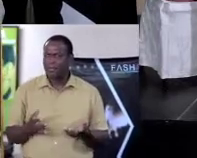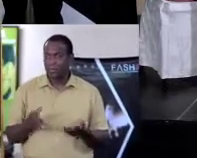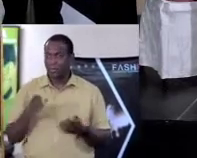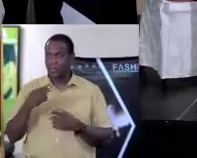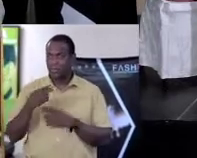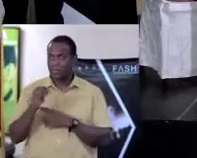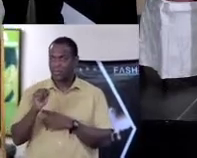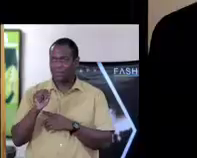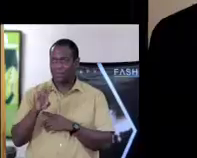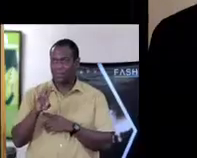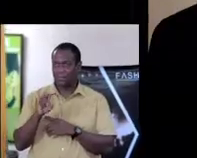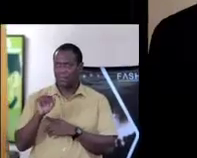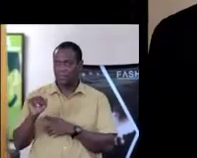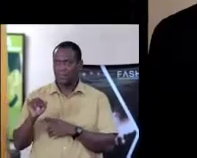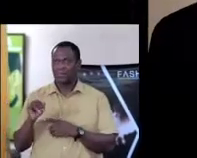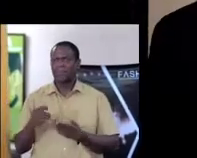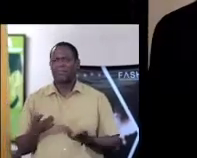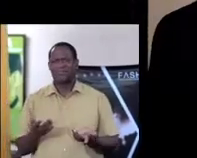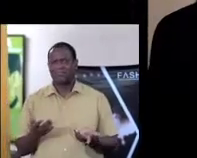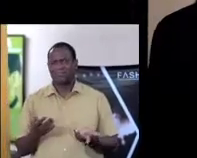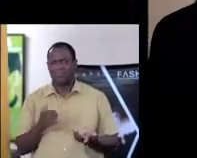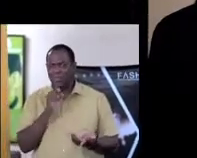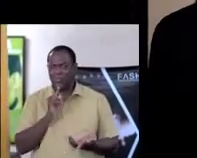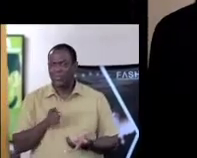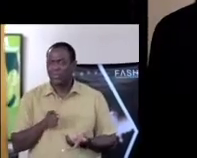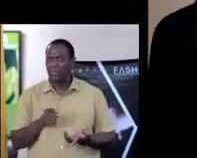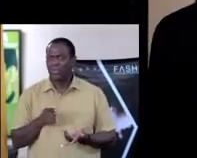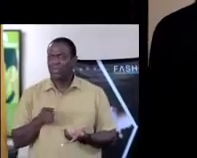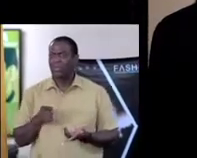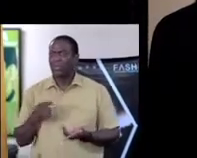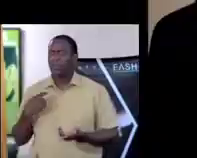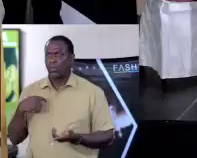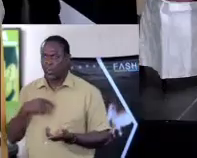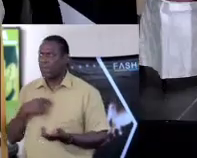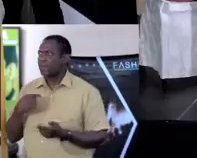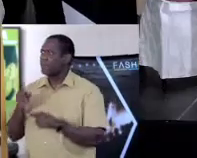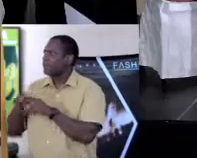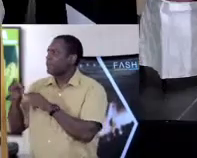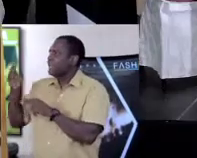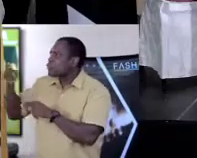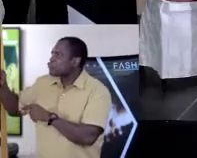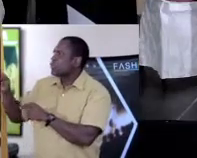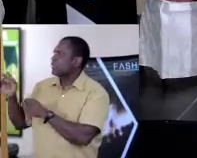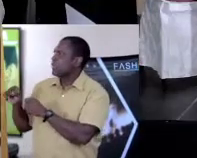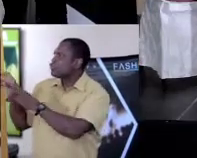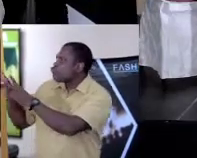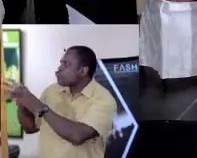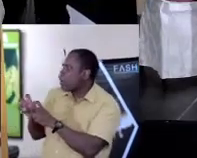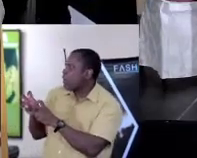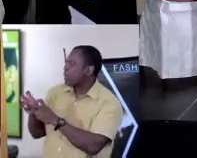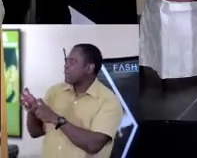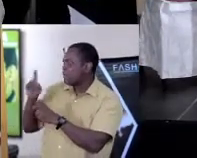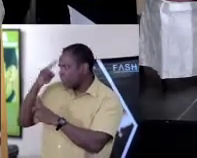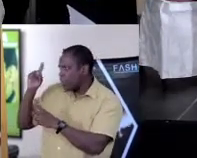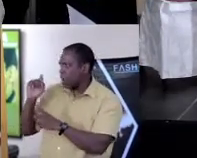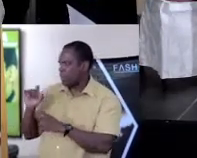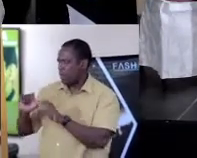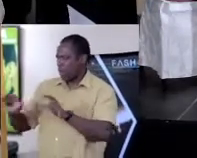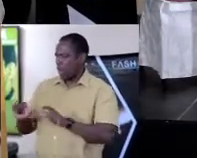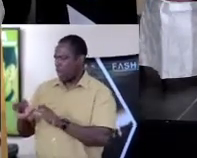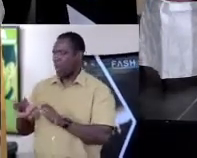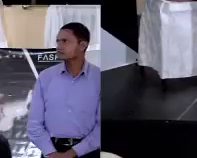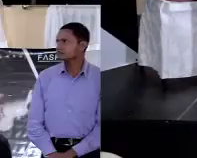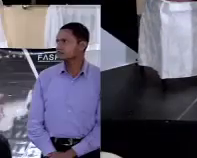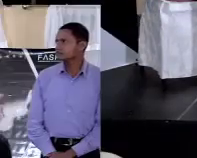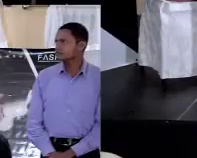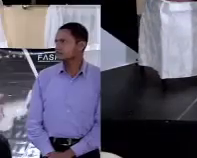now draw on, you know, what elements do we draw on to really create that brand?